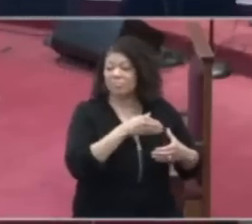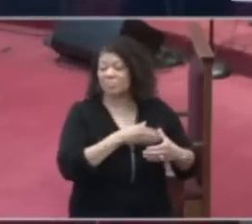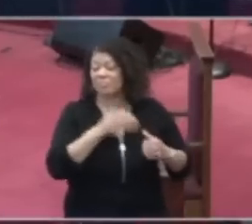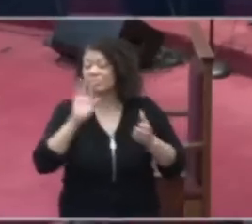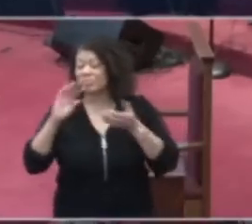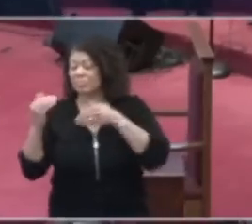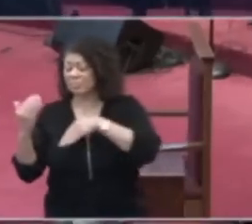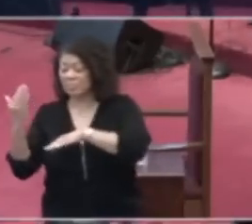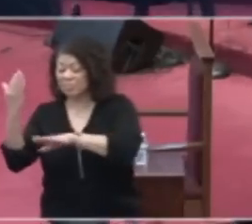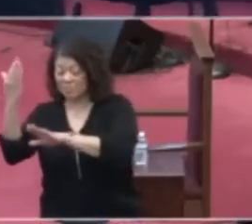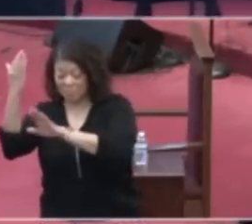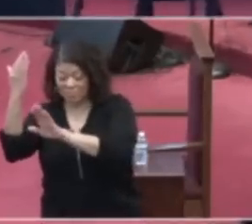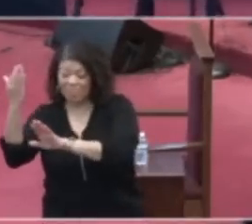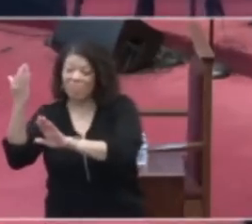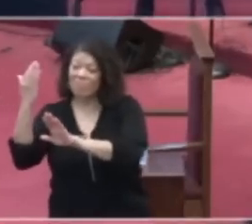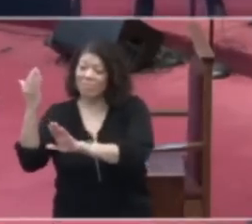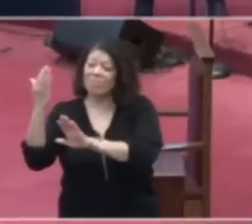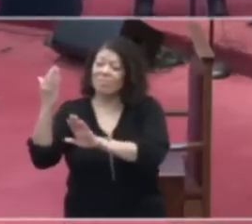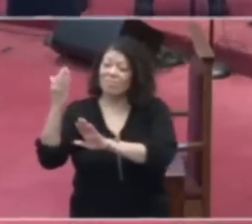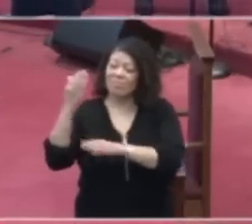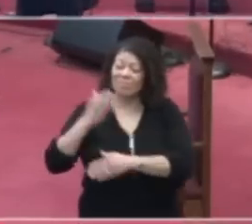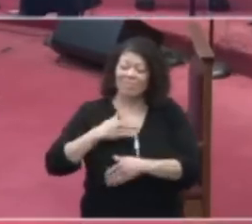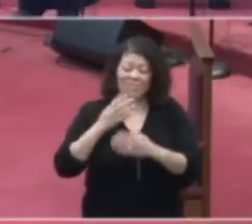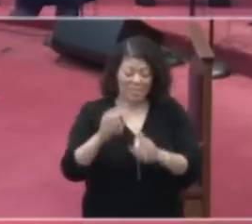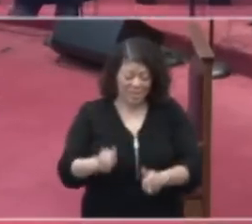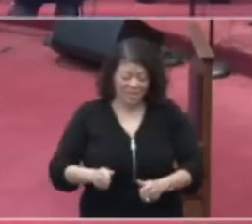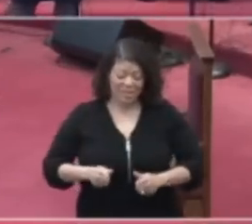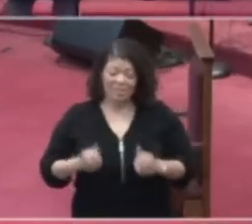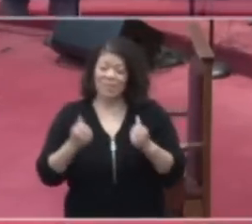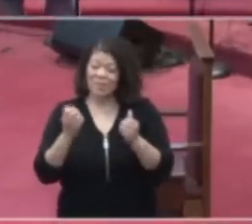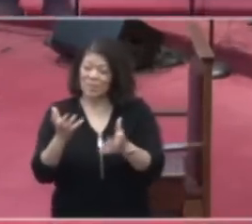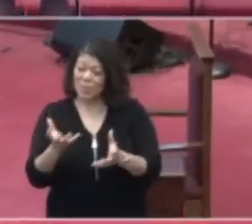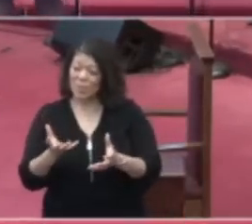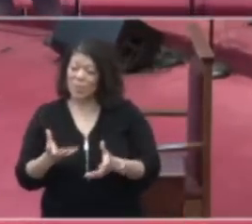up, Lord. With your glory.